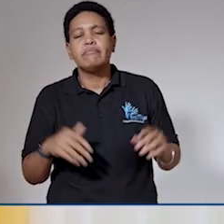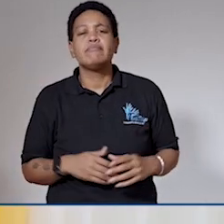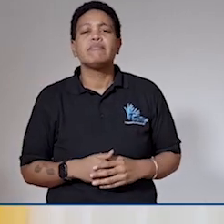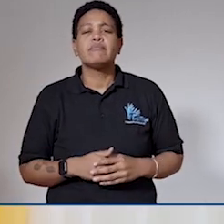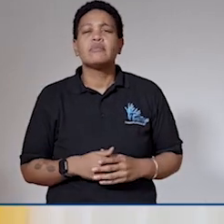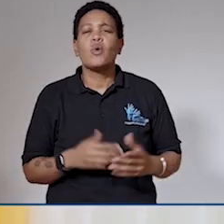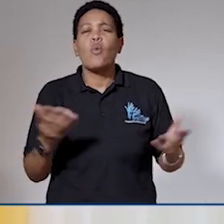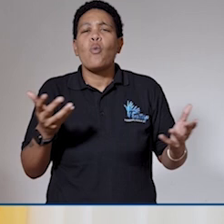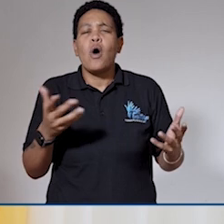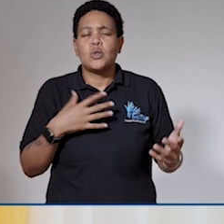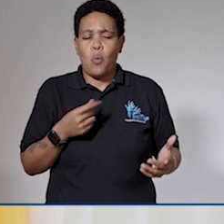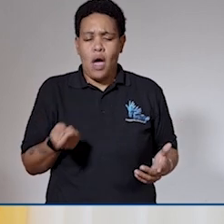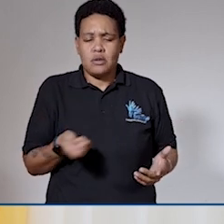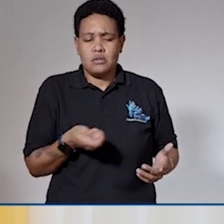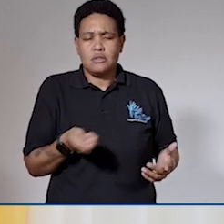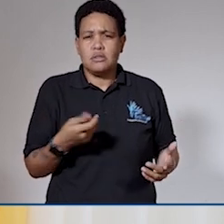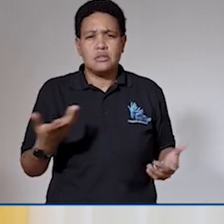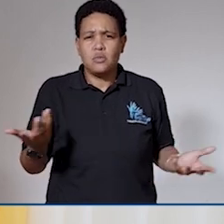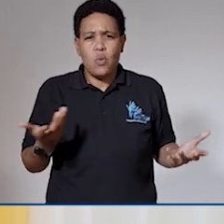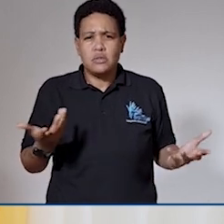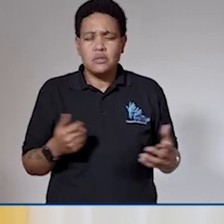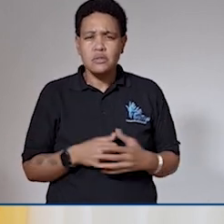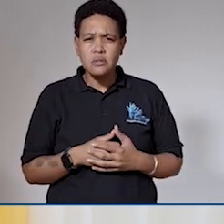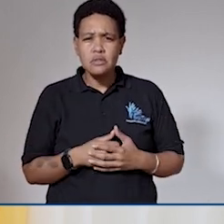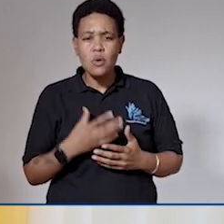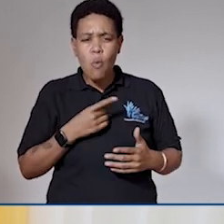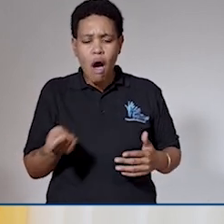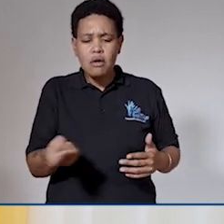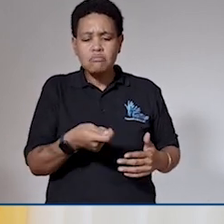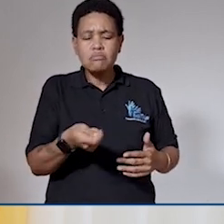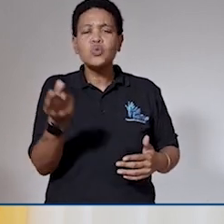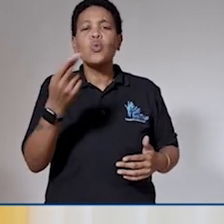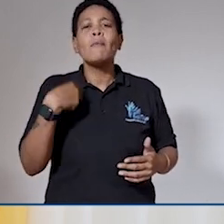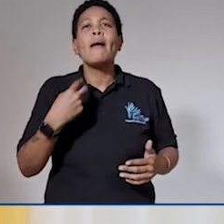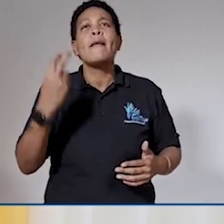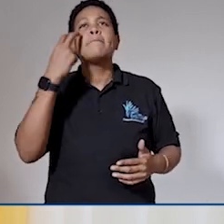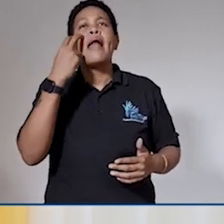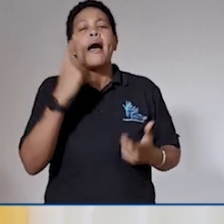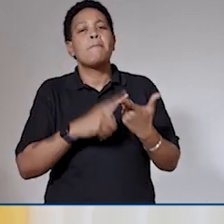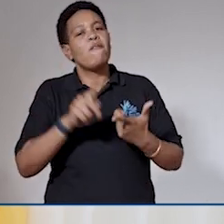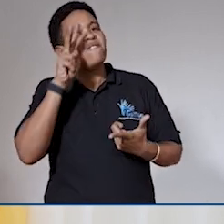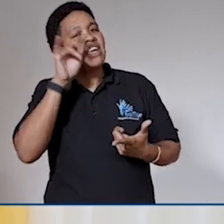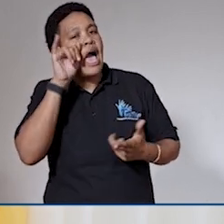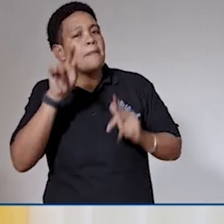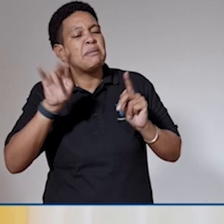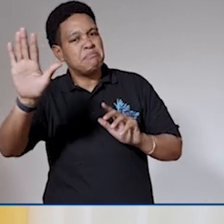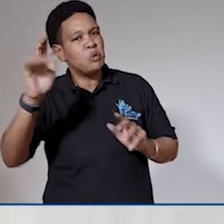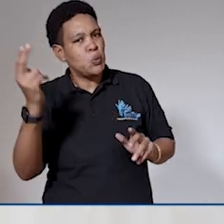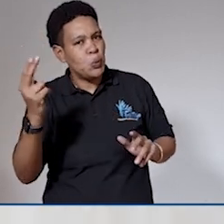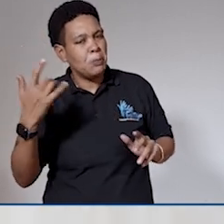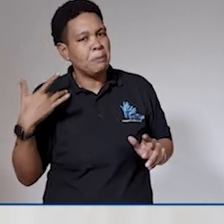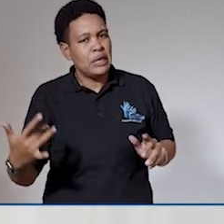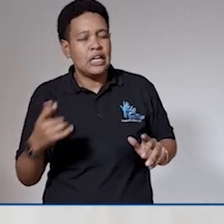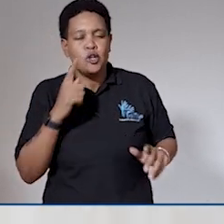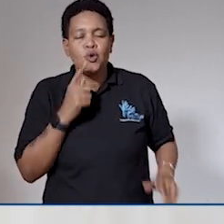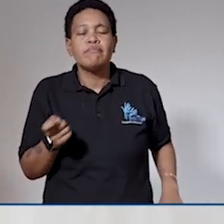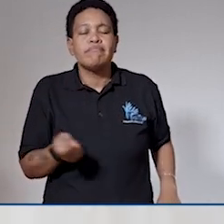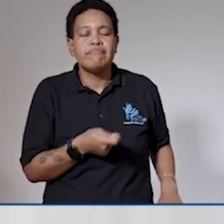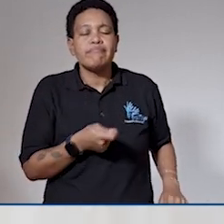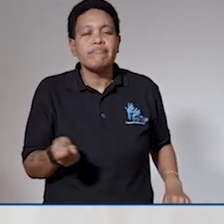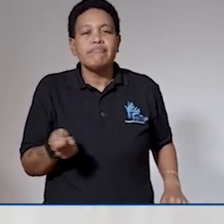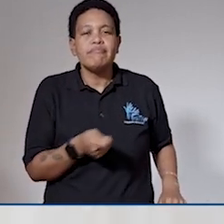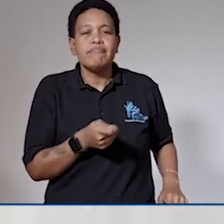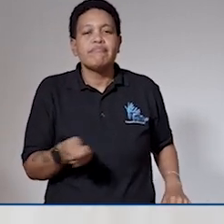A white cane is a device that is used by both blind and visually impaired persons to navigate their way in